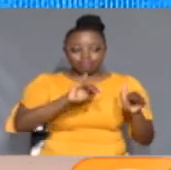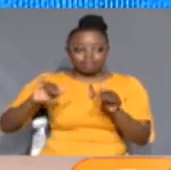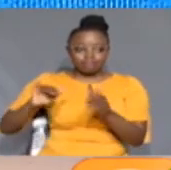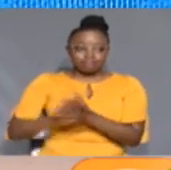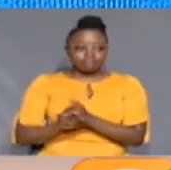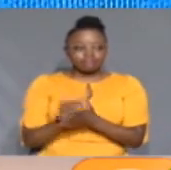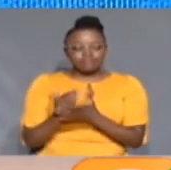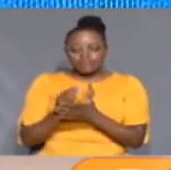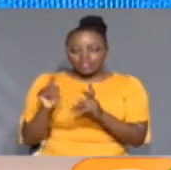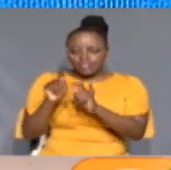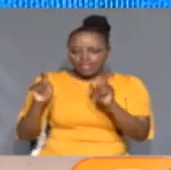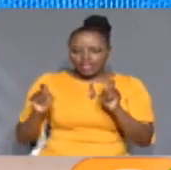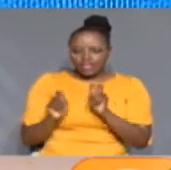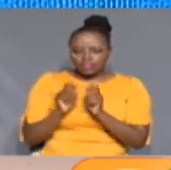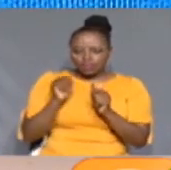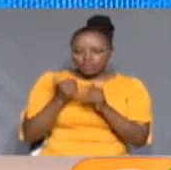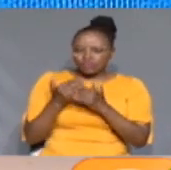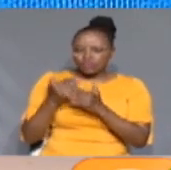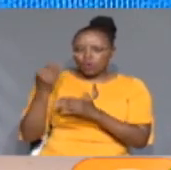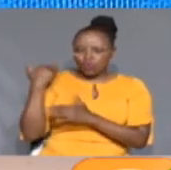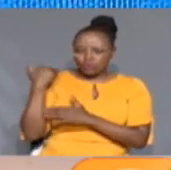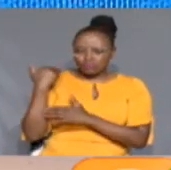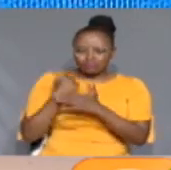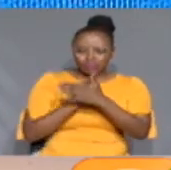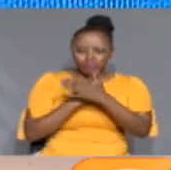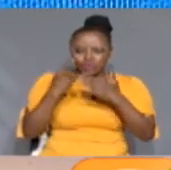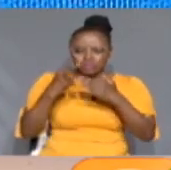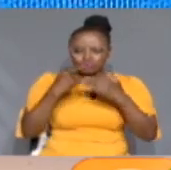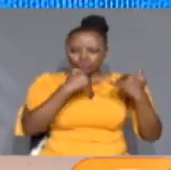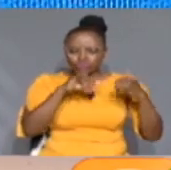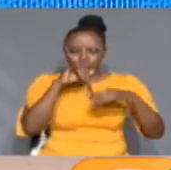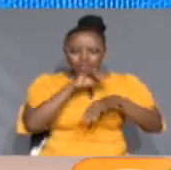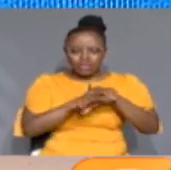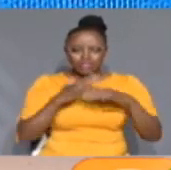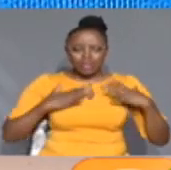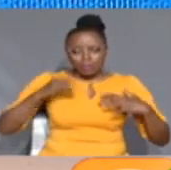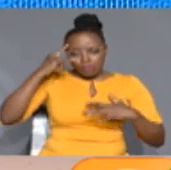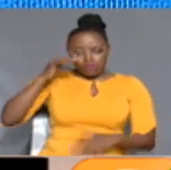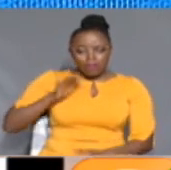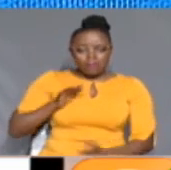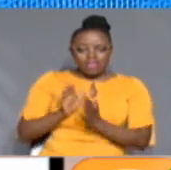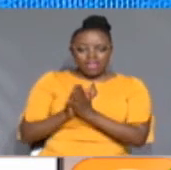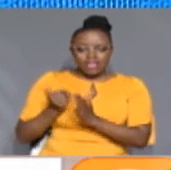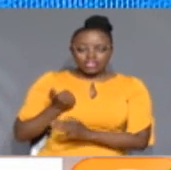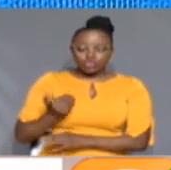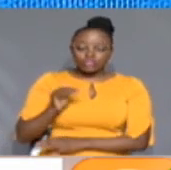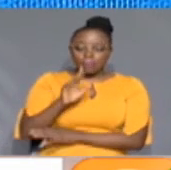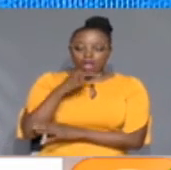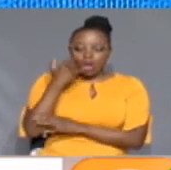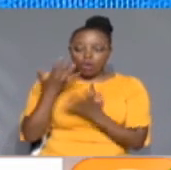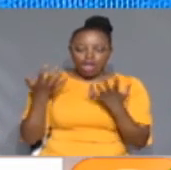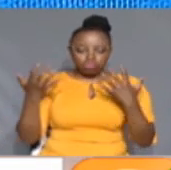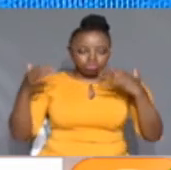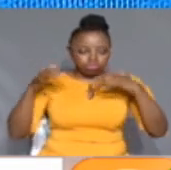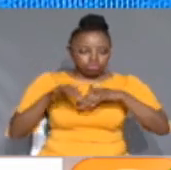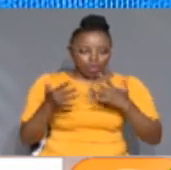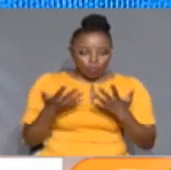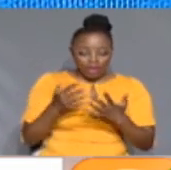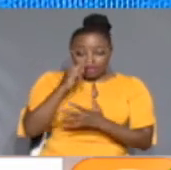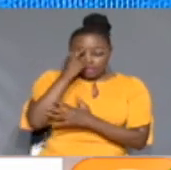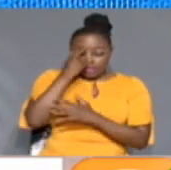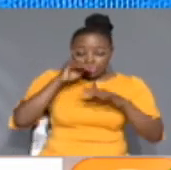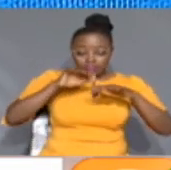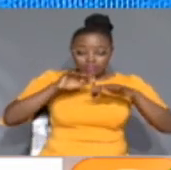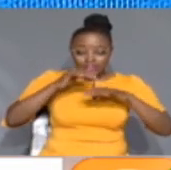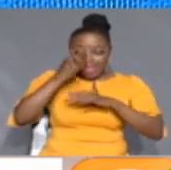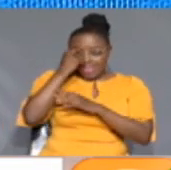The salvage team that has for the past 1 week sought to recover the bodies of a mother and her child who drowned in the Indian Ocean